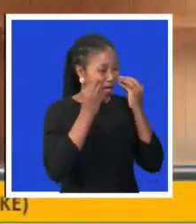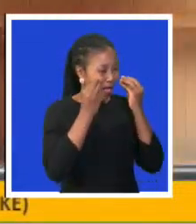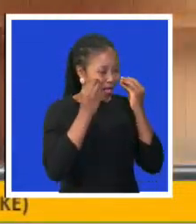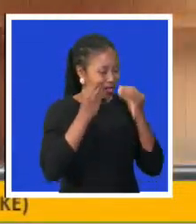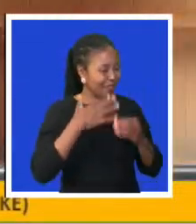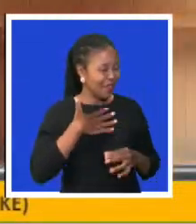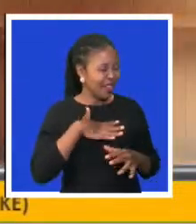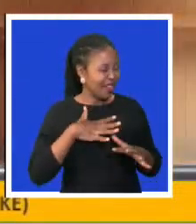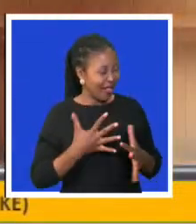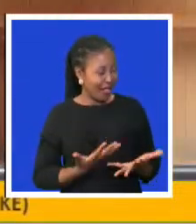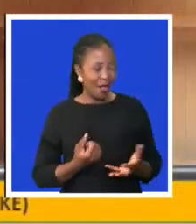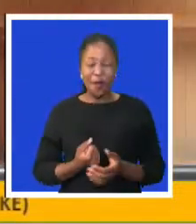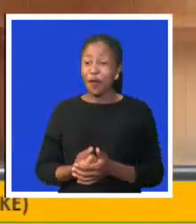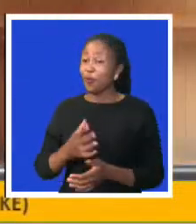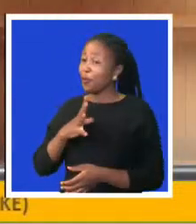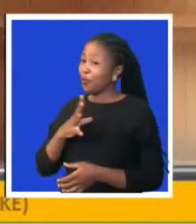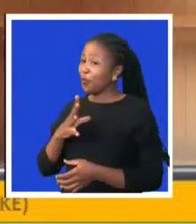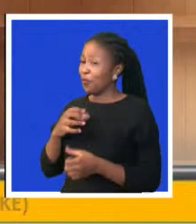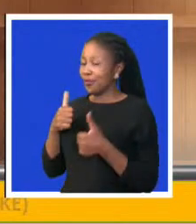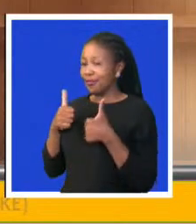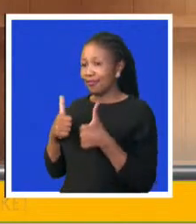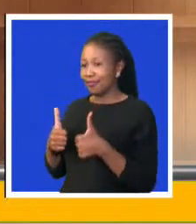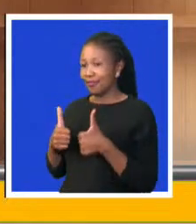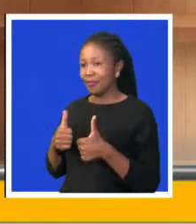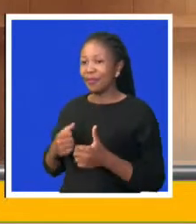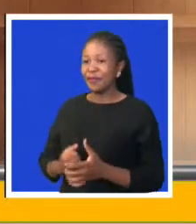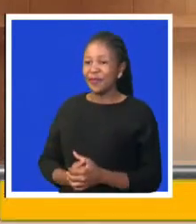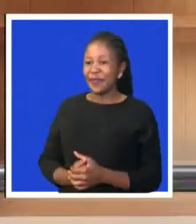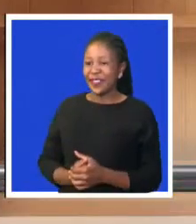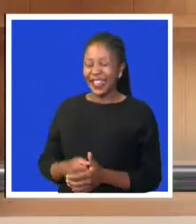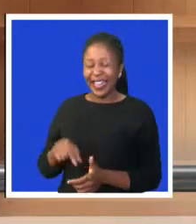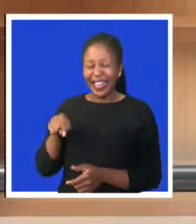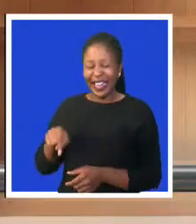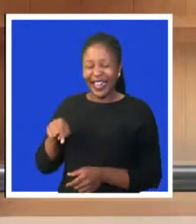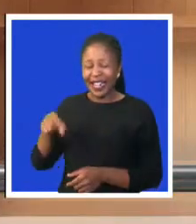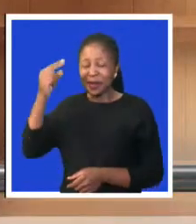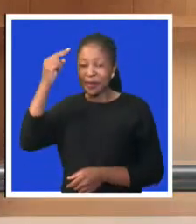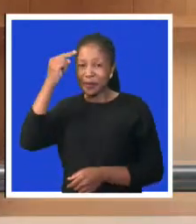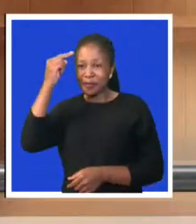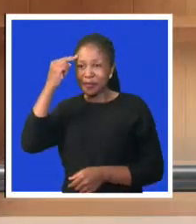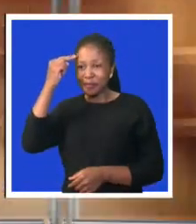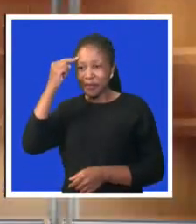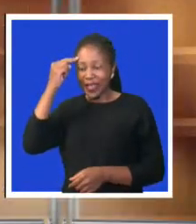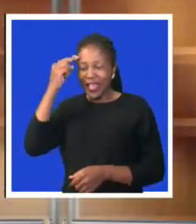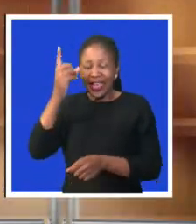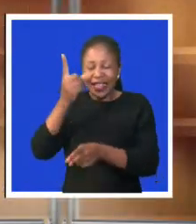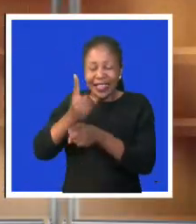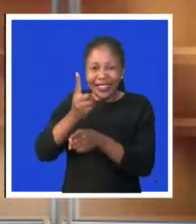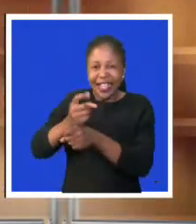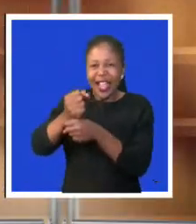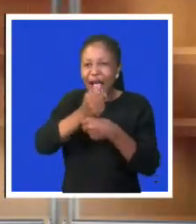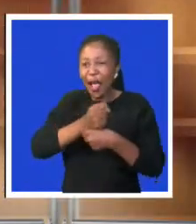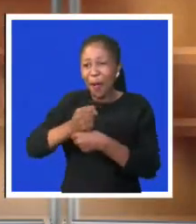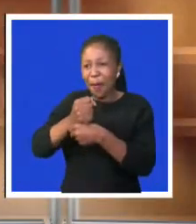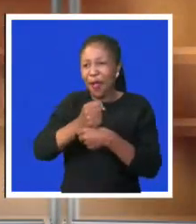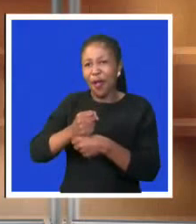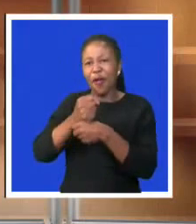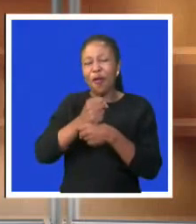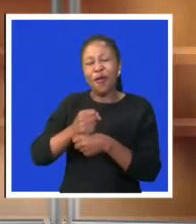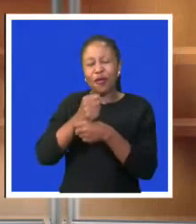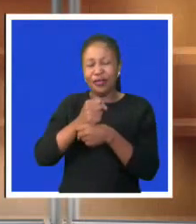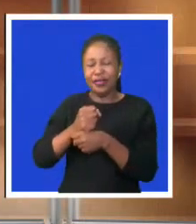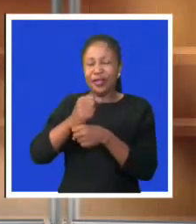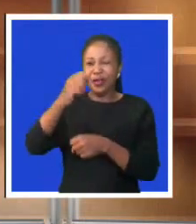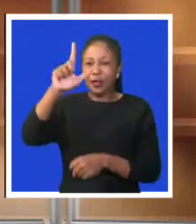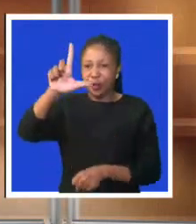thank you very much. I understand today we're doing the background of the Gospel of Luke. Yes, Nogwazi, we're doing the background. Okay,